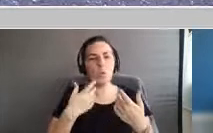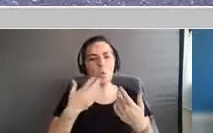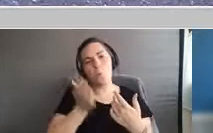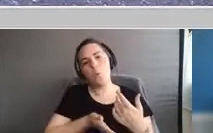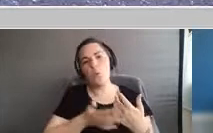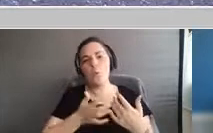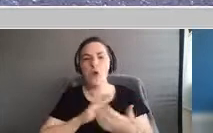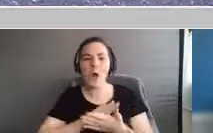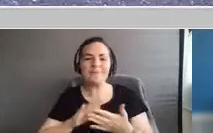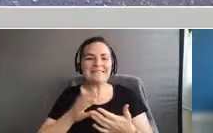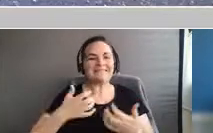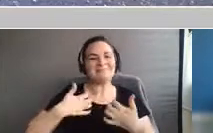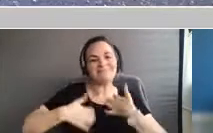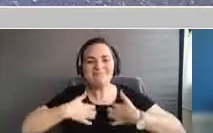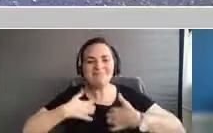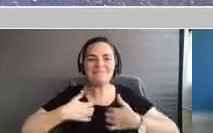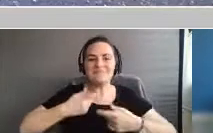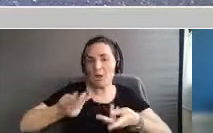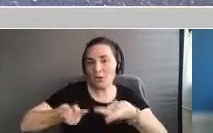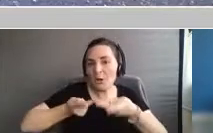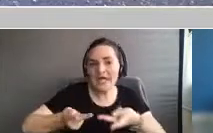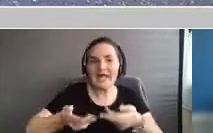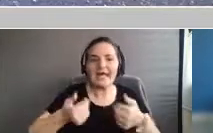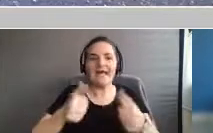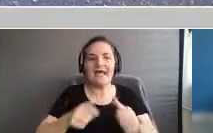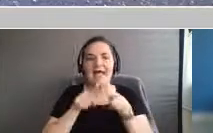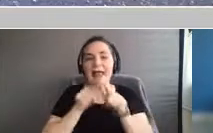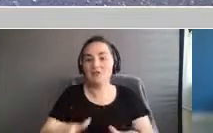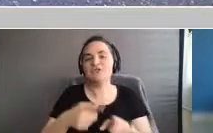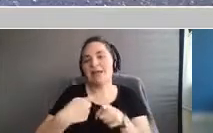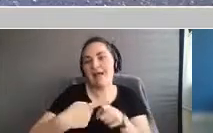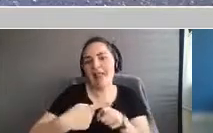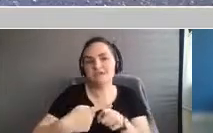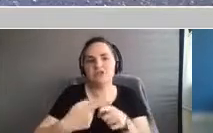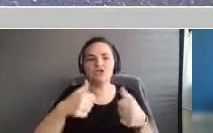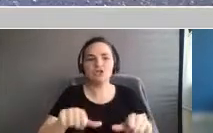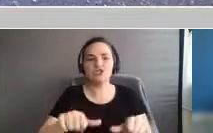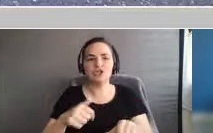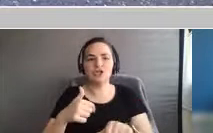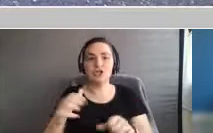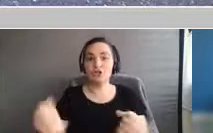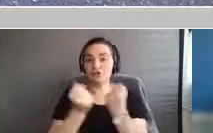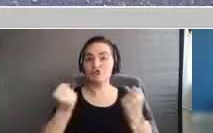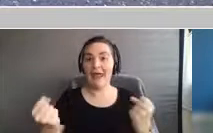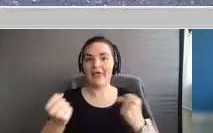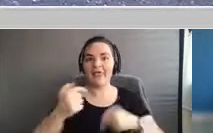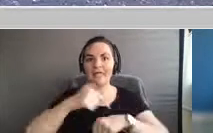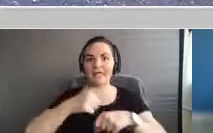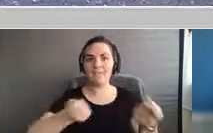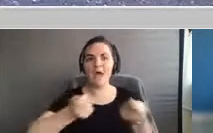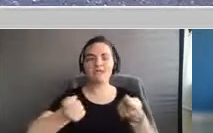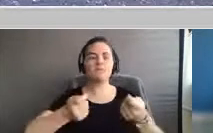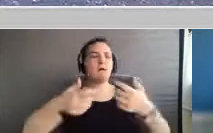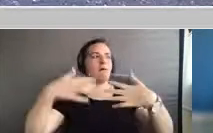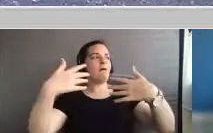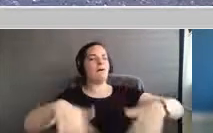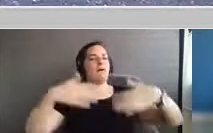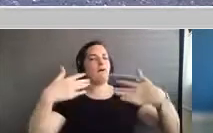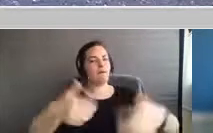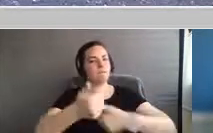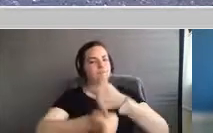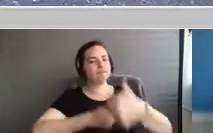spoken, English, academic strength, time management. I'm so delighted to see that so many of you have the academic strength of